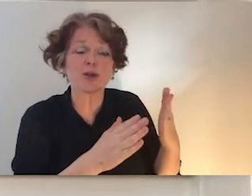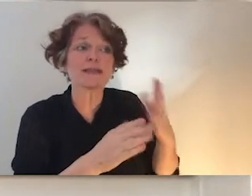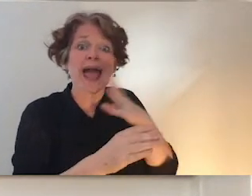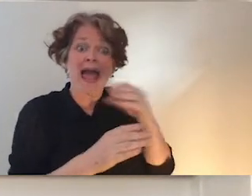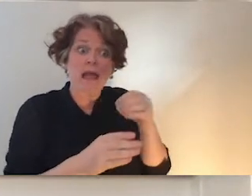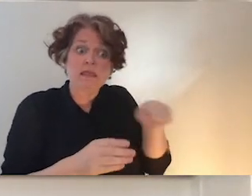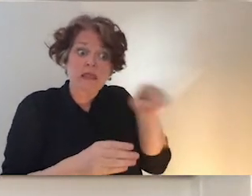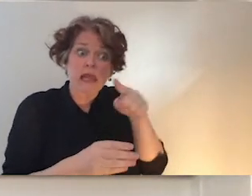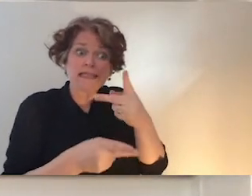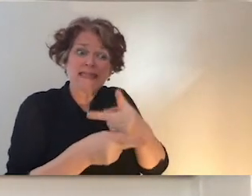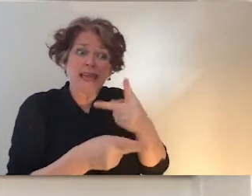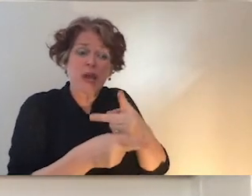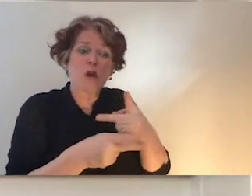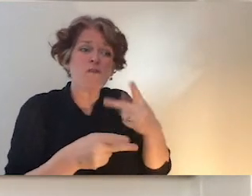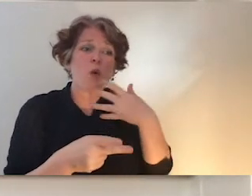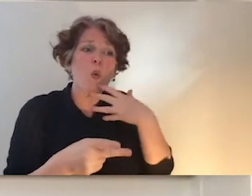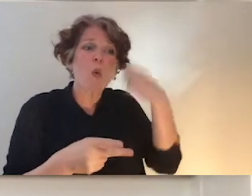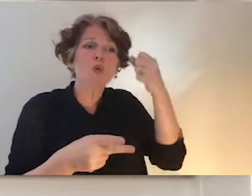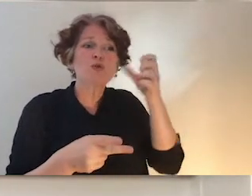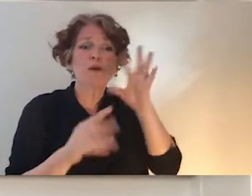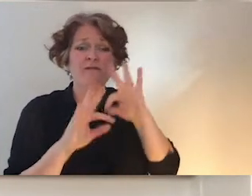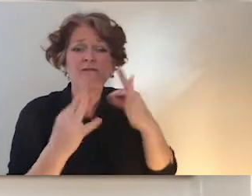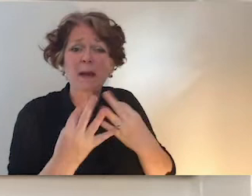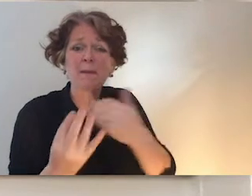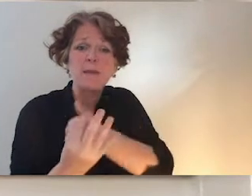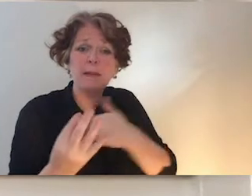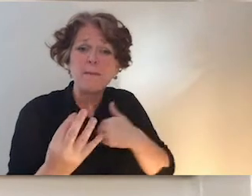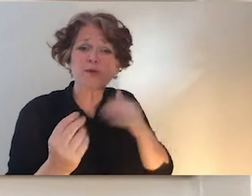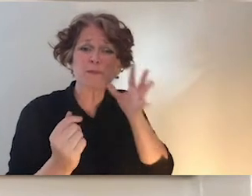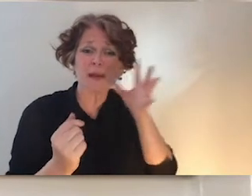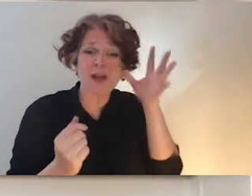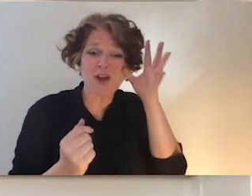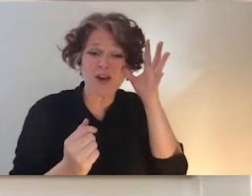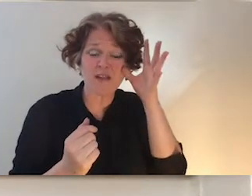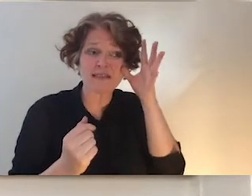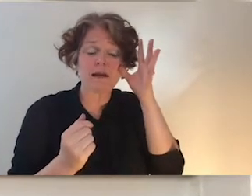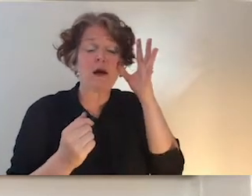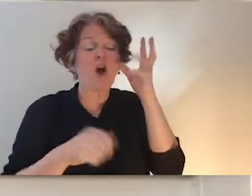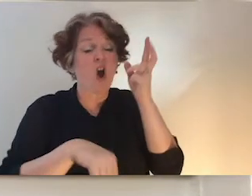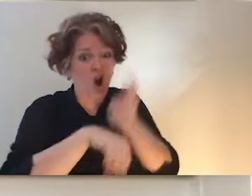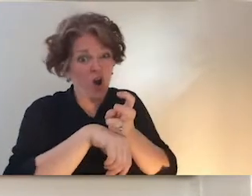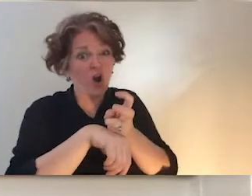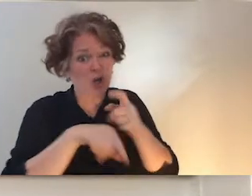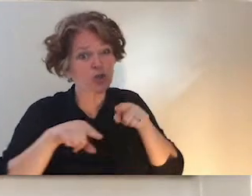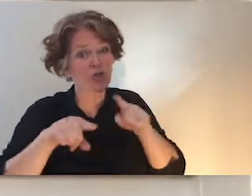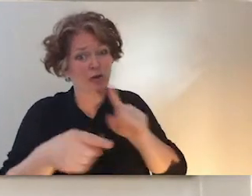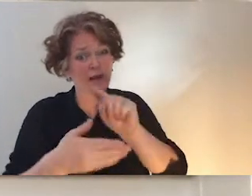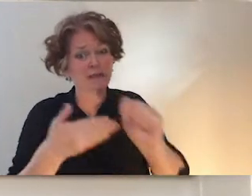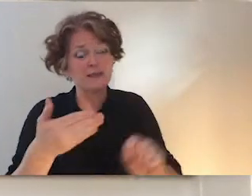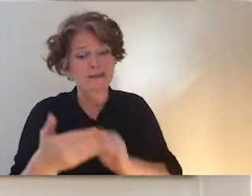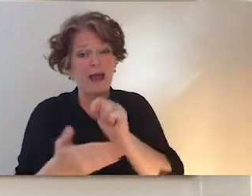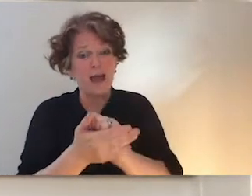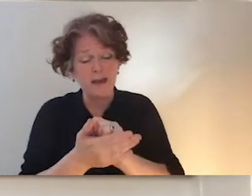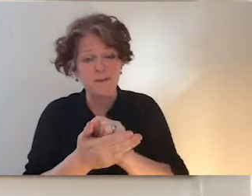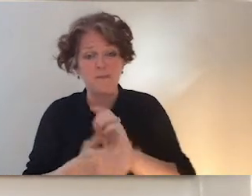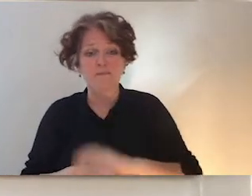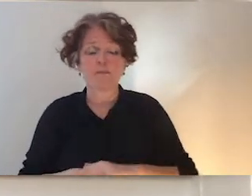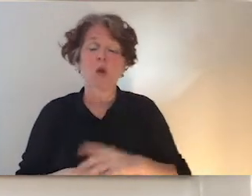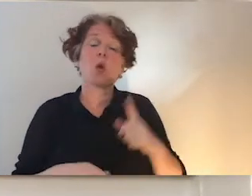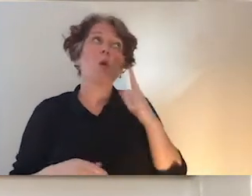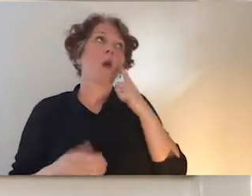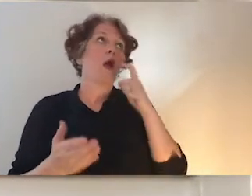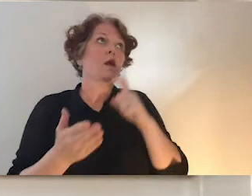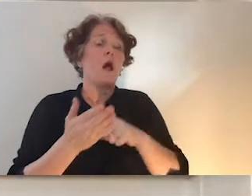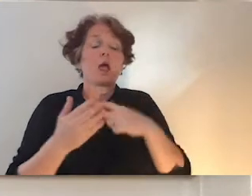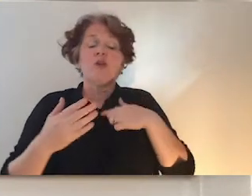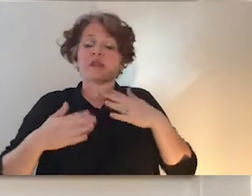lovers, and caretakers of elderly parents or other family members in need, especially during this difficult time. We